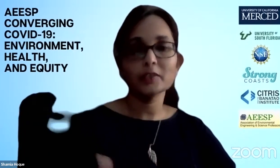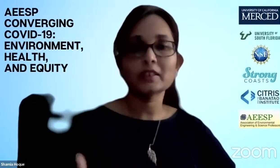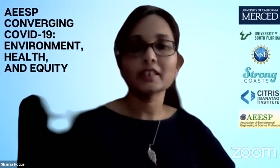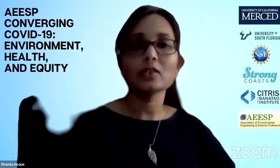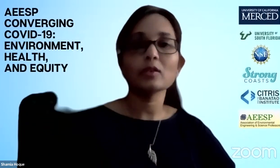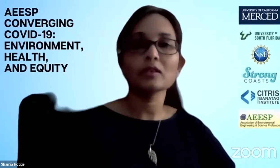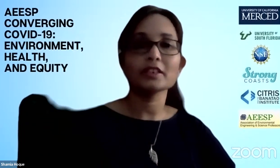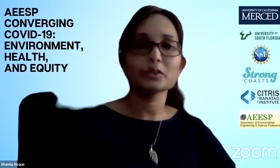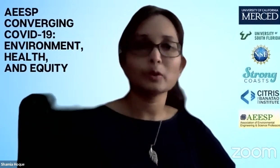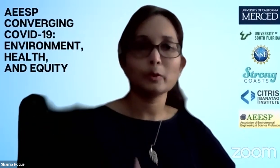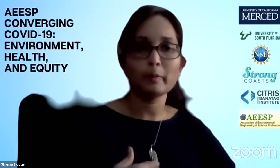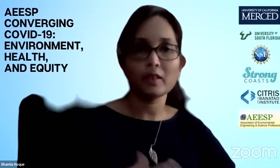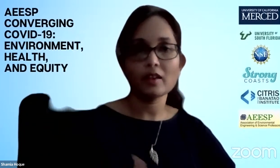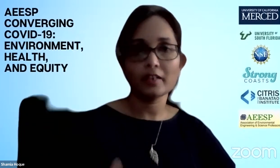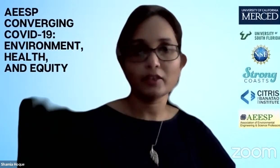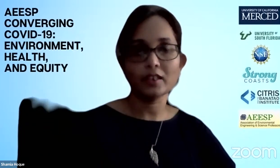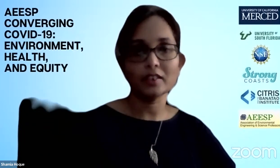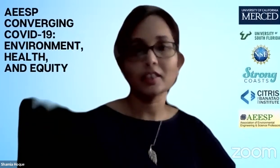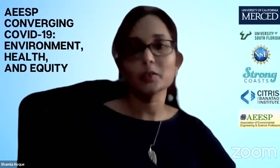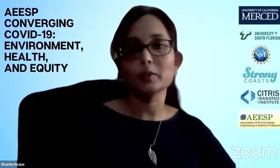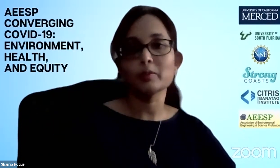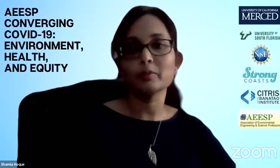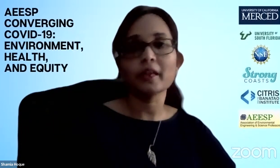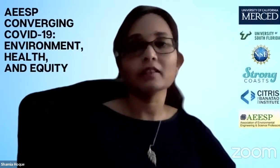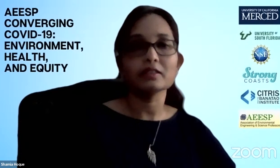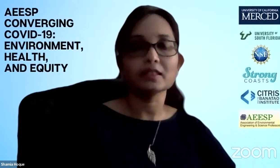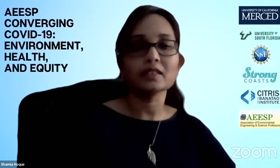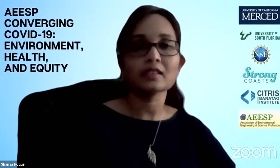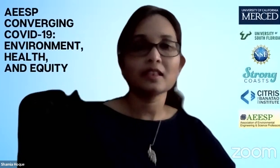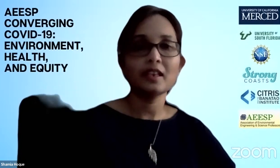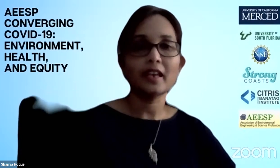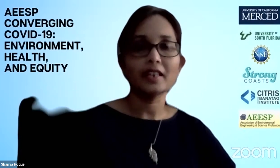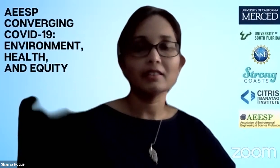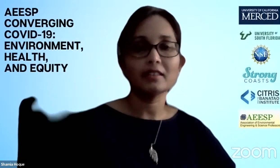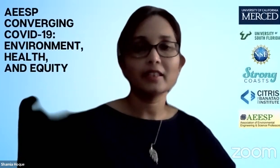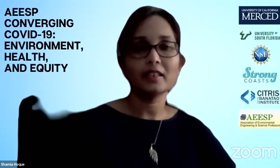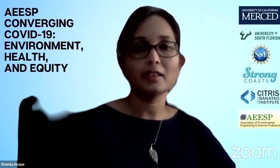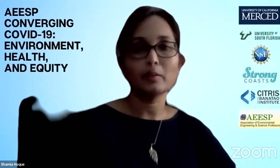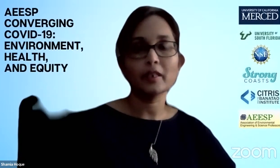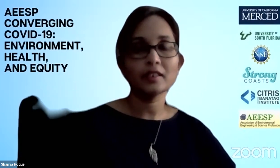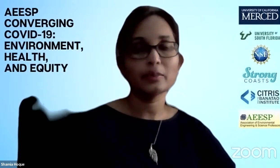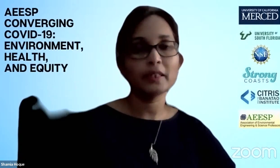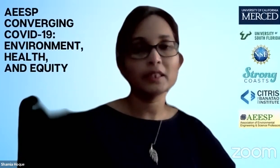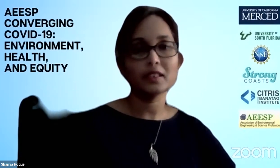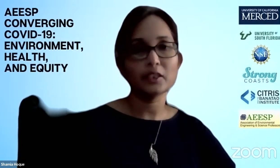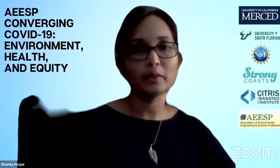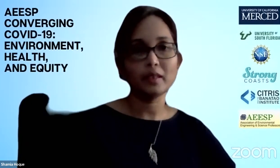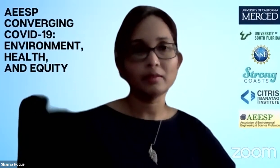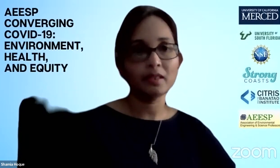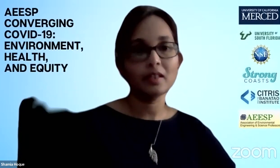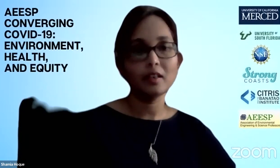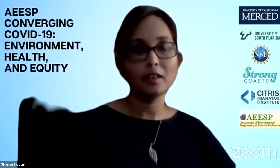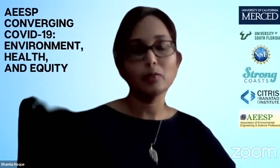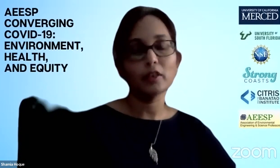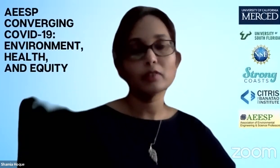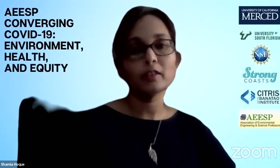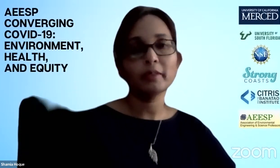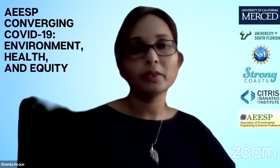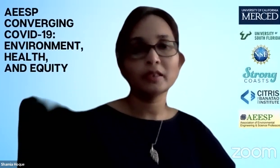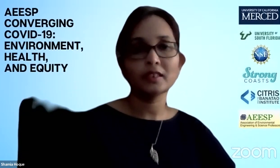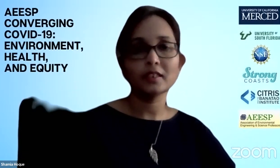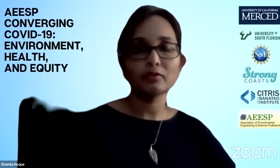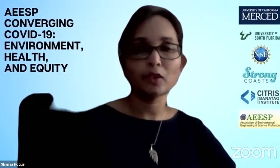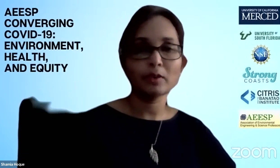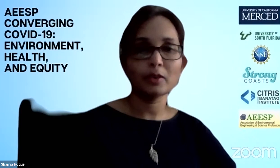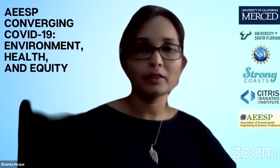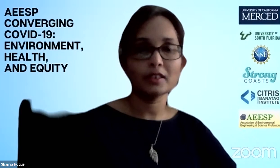gotten in touch with stakeholders who we may not have gotten in touch with prior to this. And their participation has been wonderful.